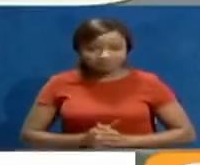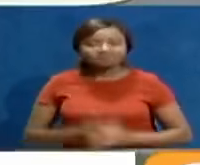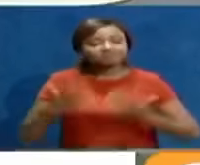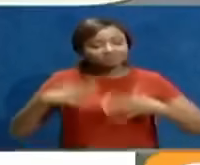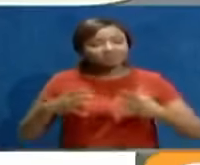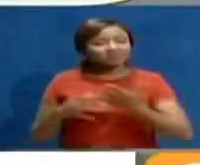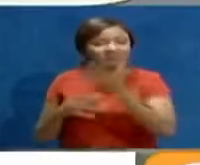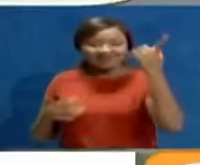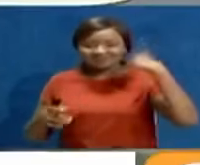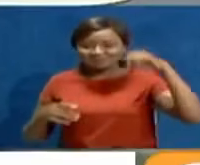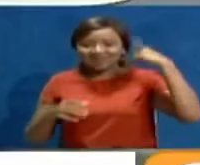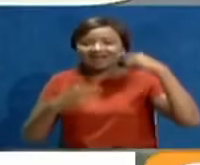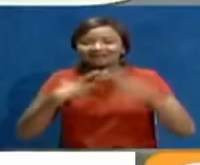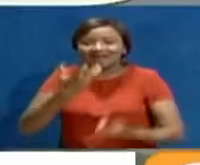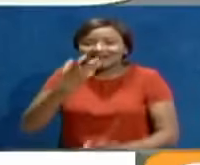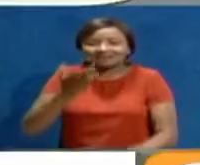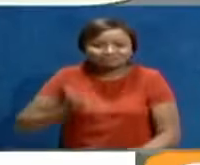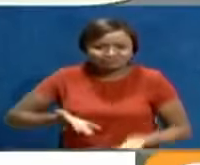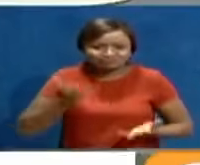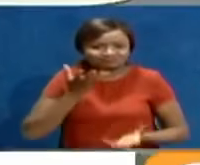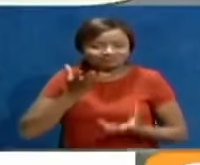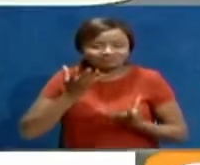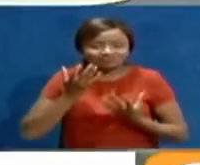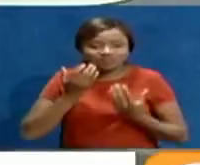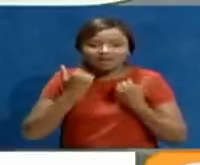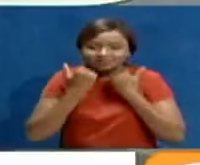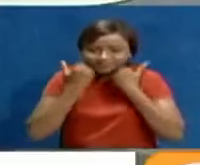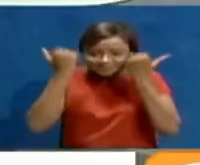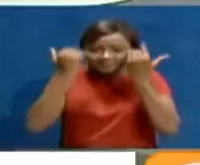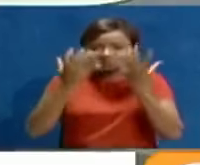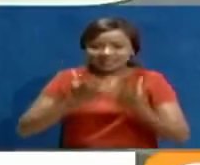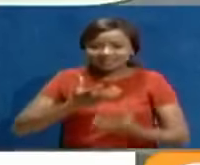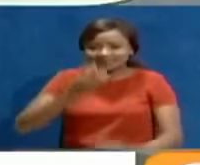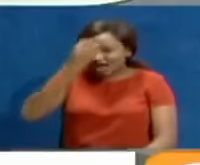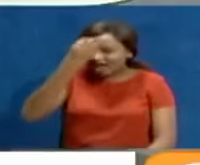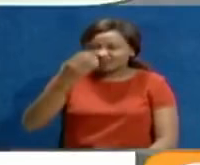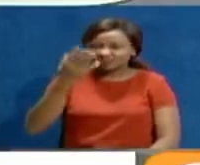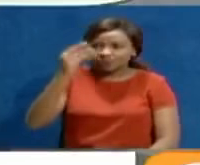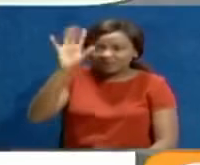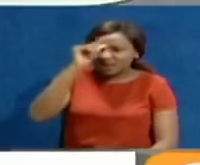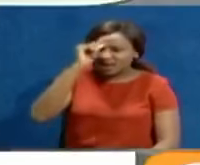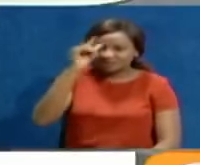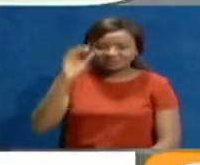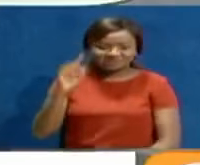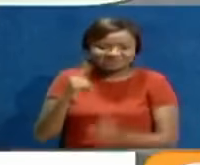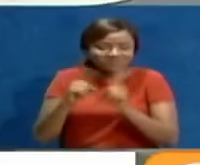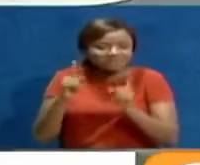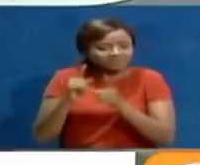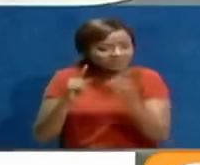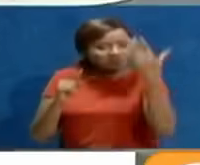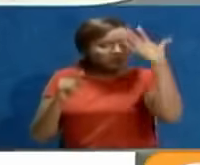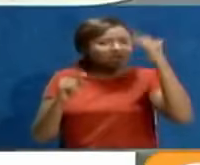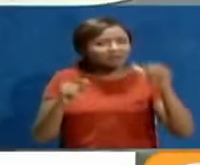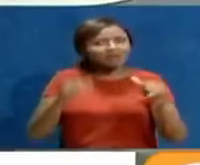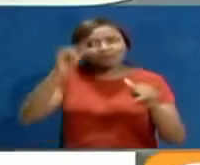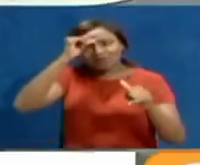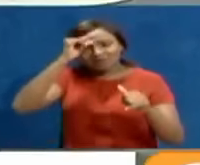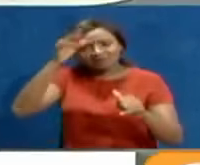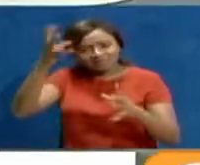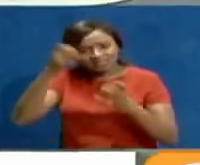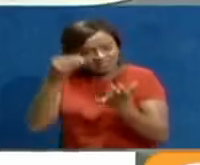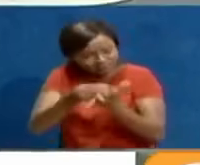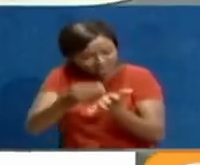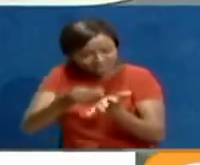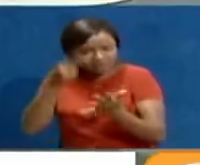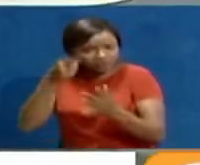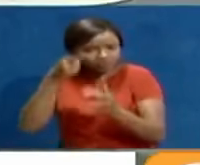are mad at the government and are going for the money, not realizing that the government needs it for service delivery. Speaking of